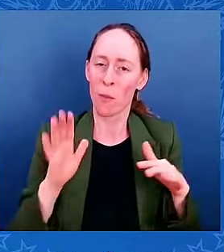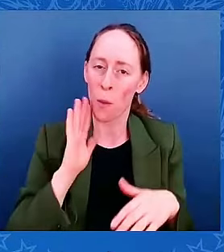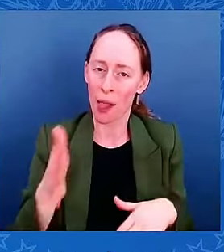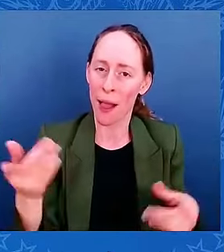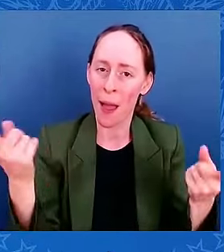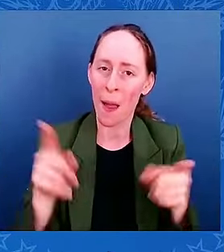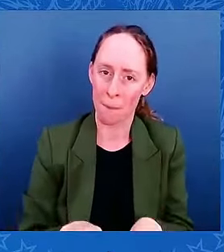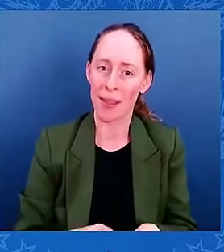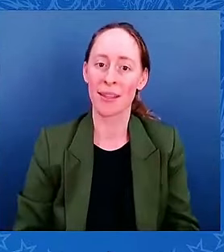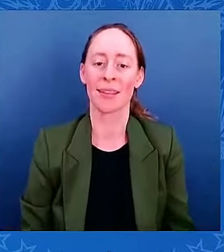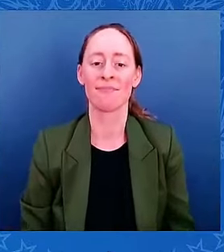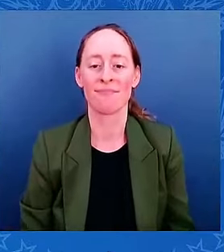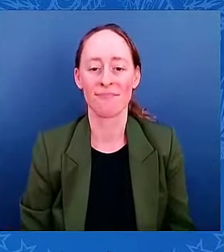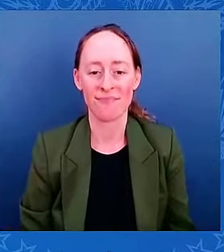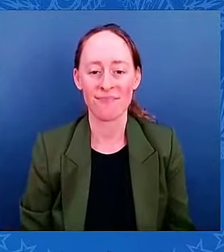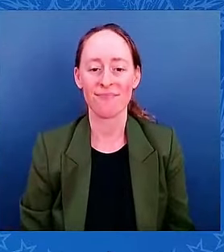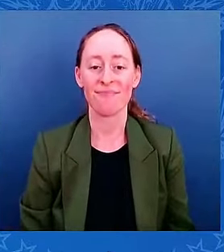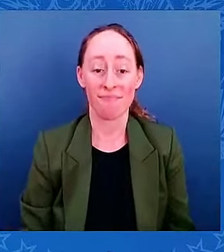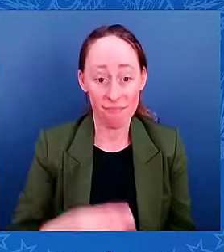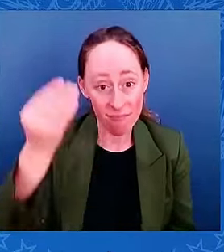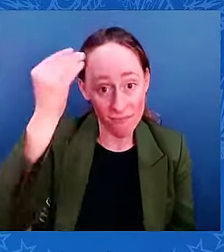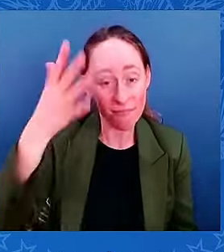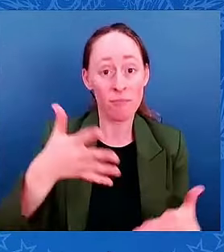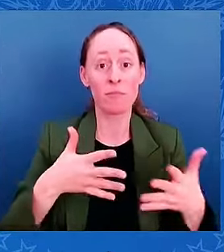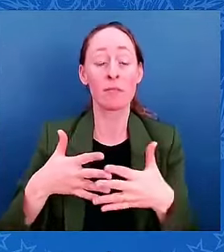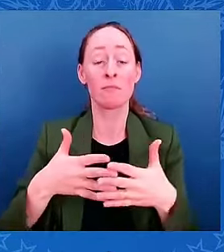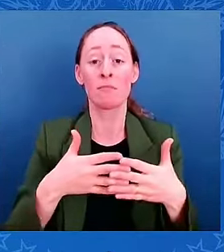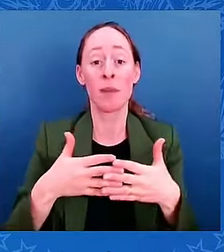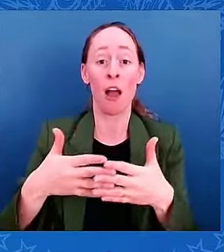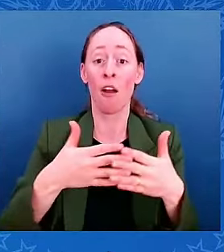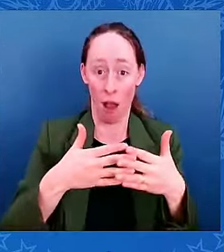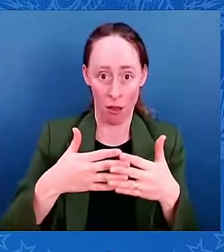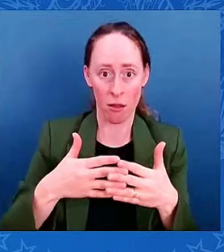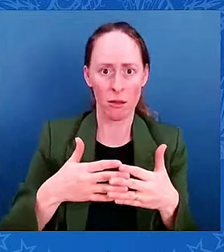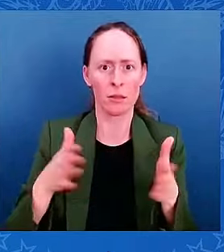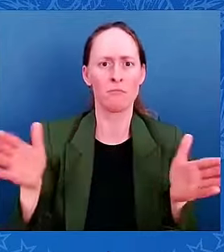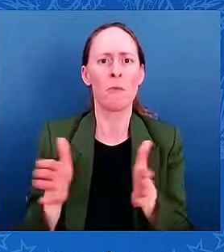small business. Small business. So look.